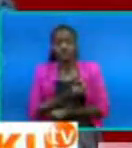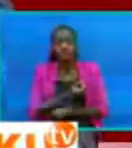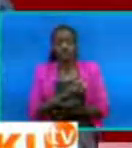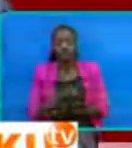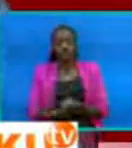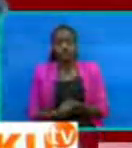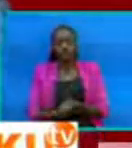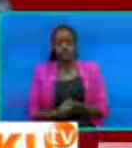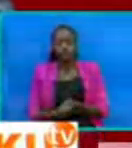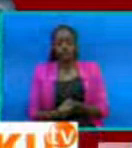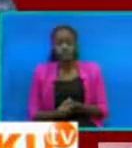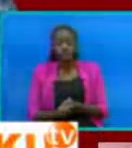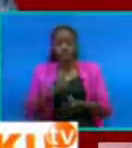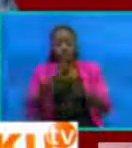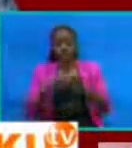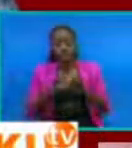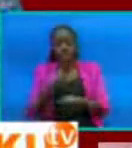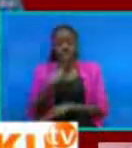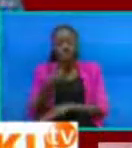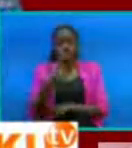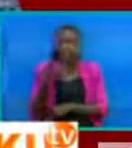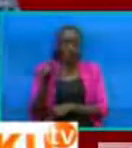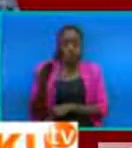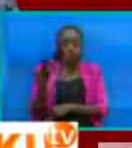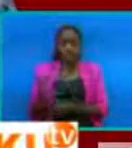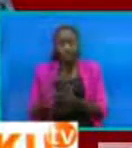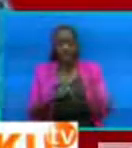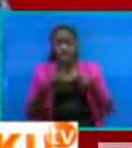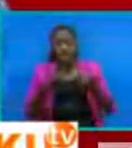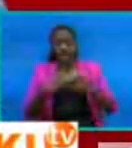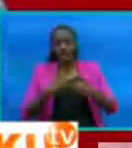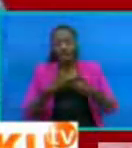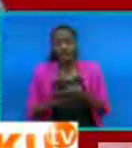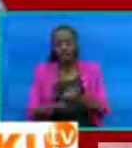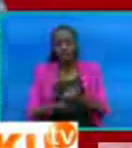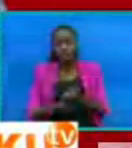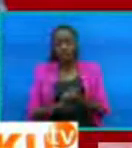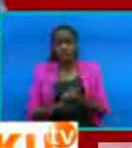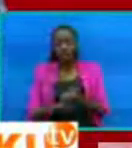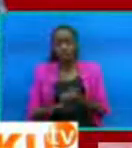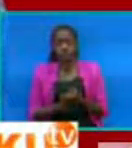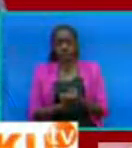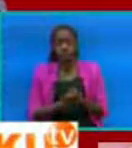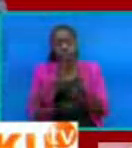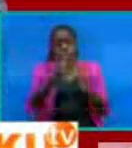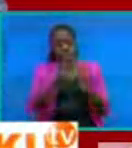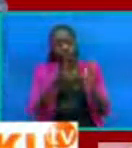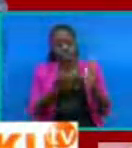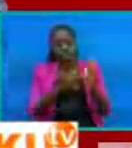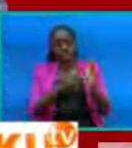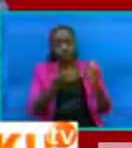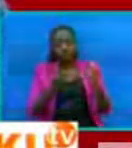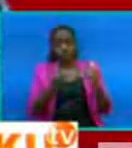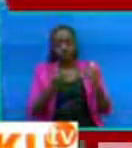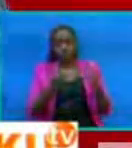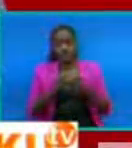had mentioned earlier, we will hold the presentations for a moment